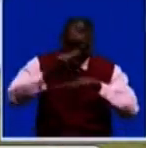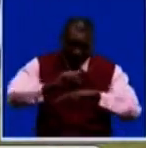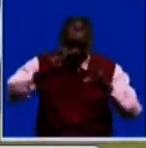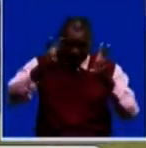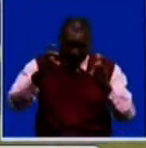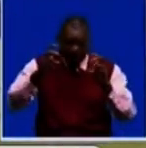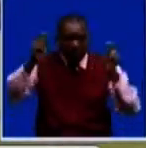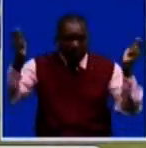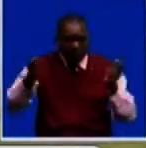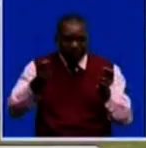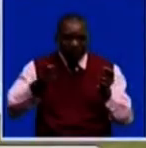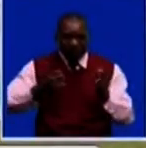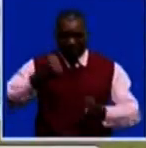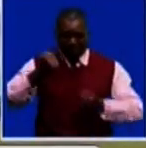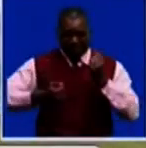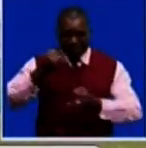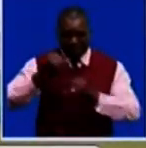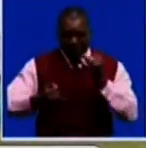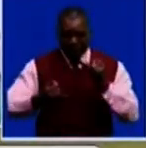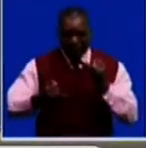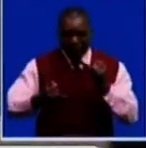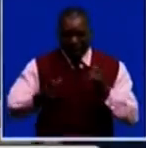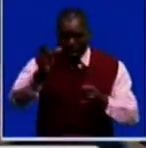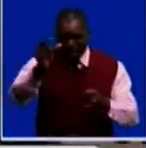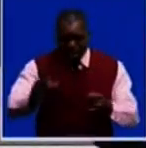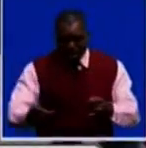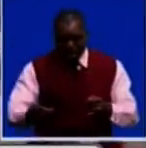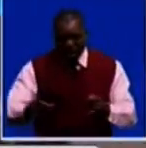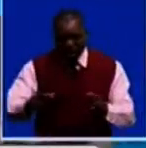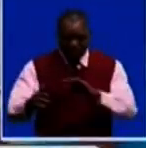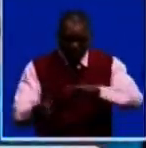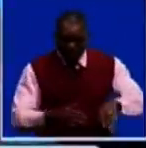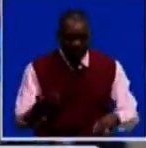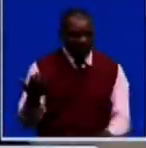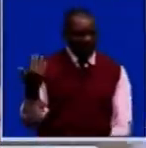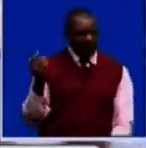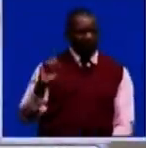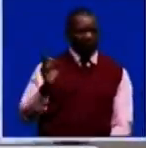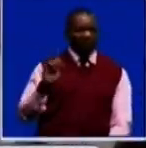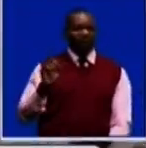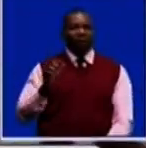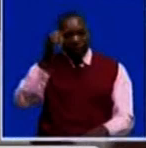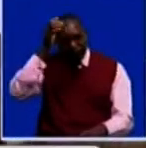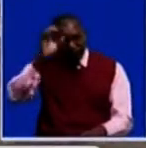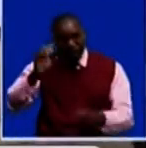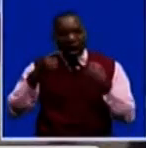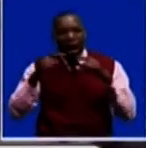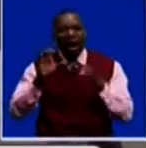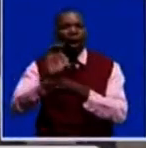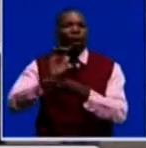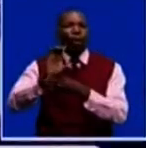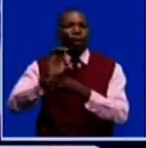theme Run the Last Mile, Leaving No One Behind. Lupindula Mwewa, ZNBC News, in Chingola on the